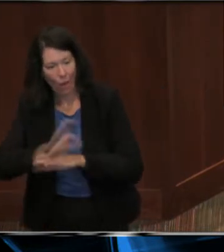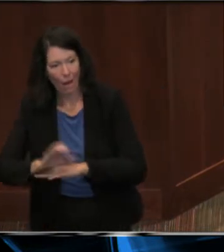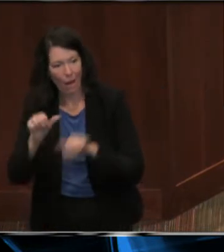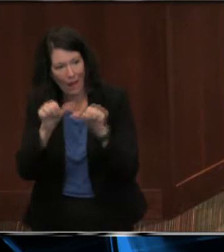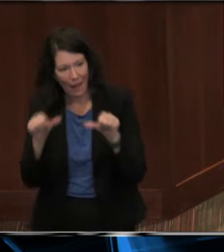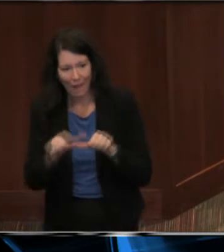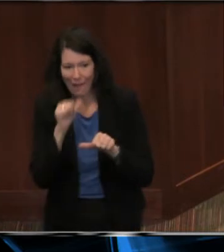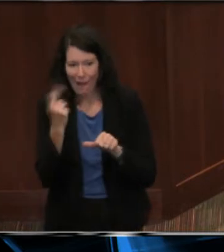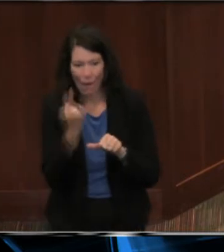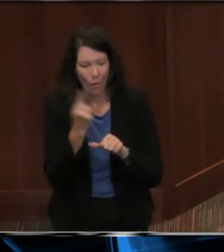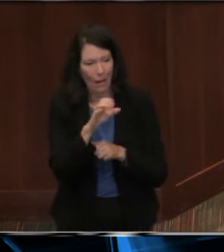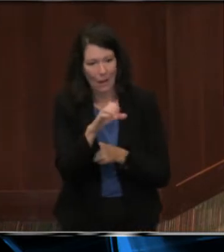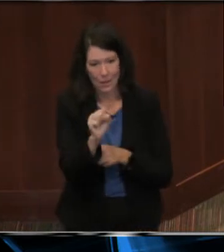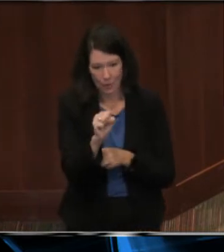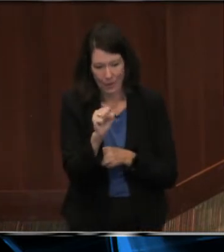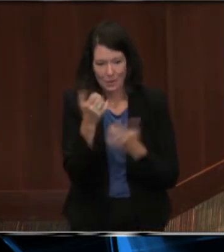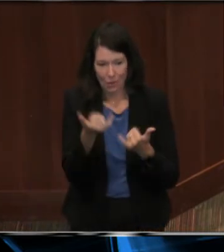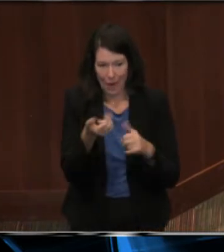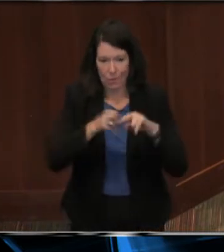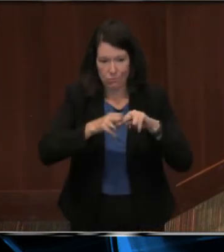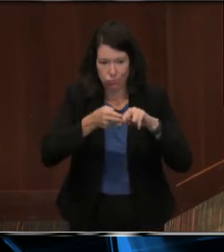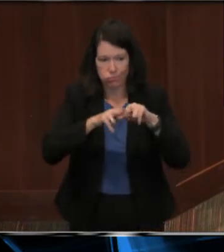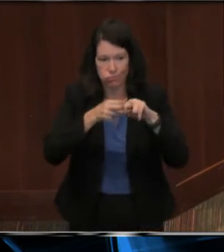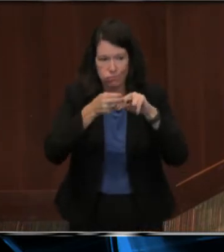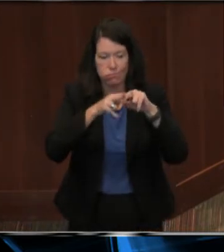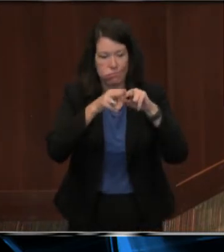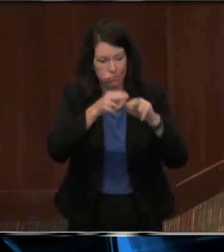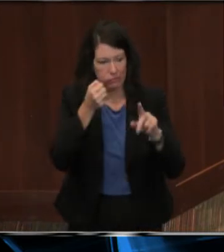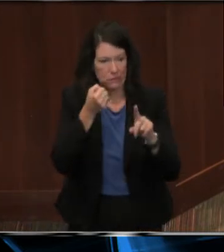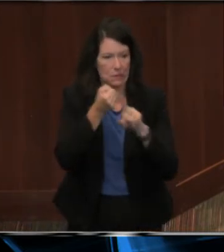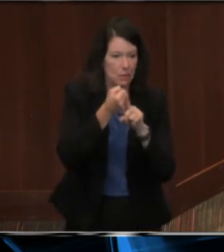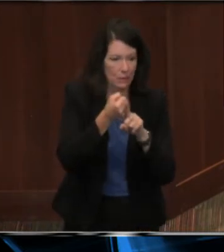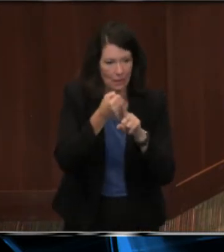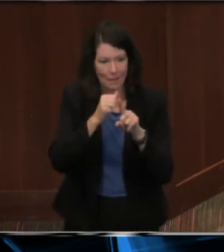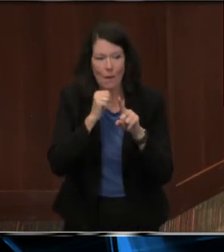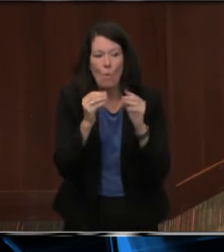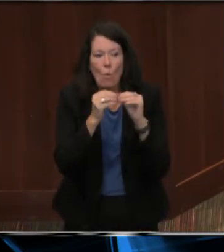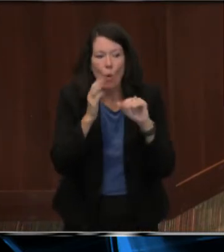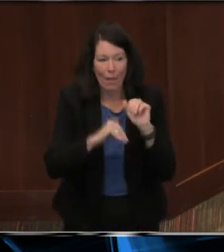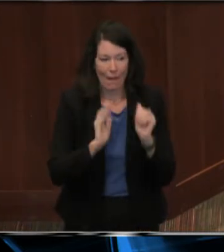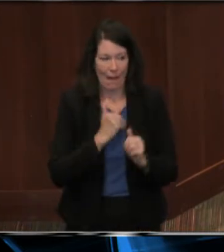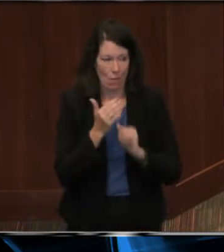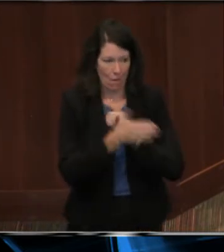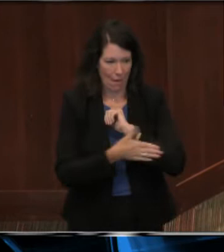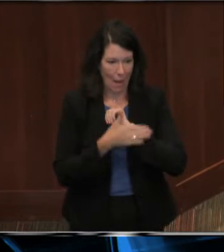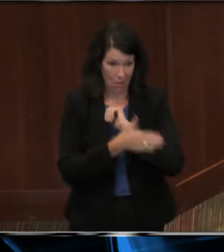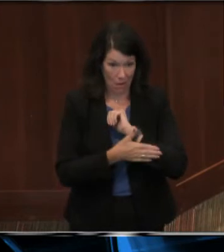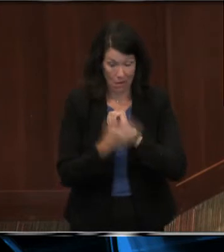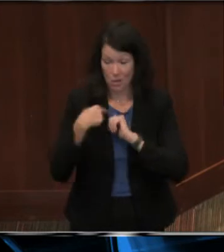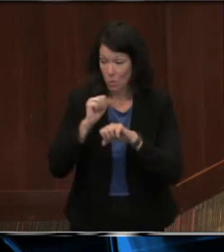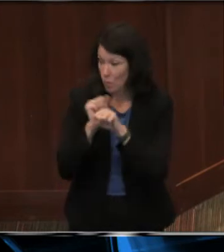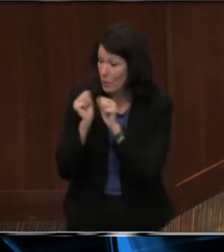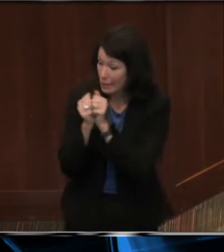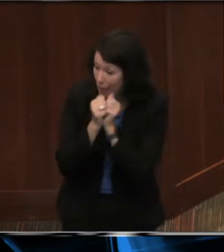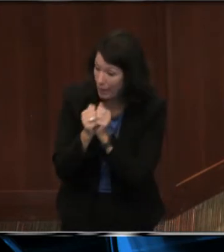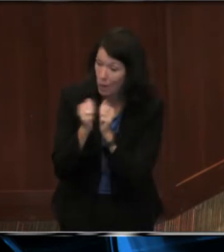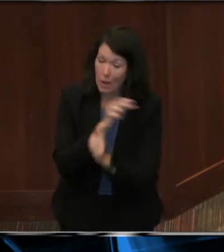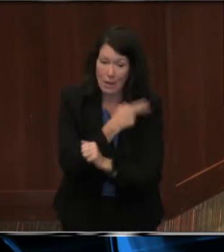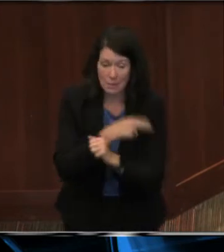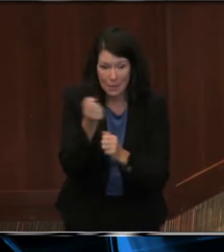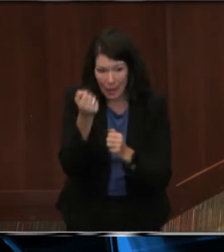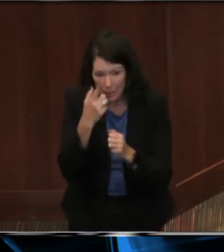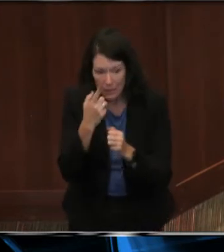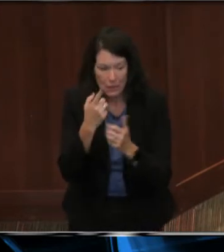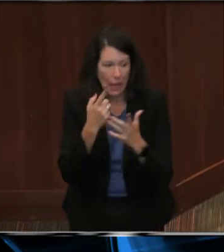the impact when we start to see some increased cases is more than just El Paso County. And so we are working with our hospitals to really understand